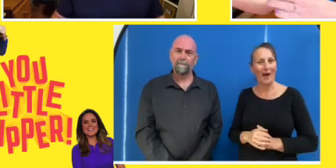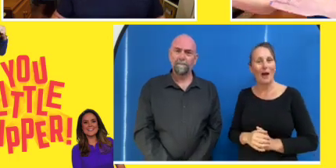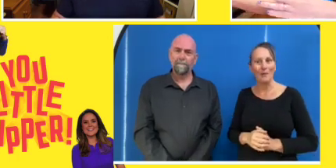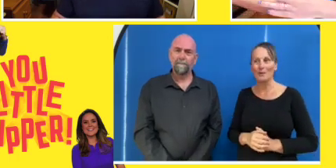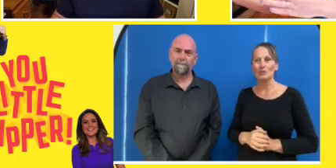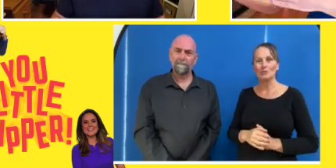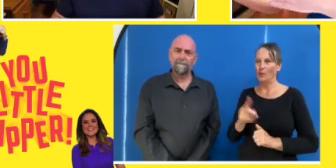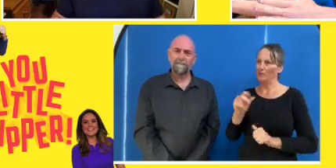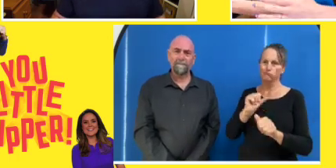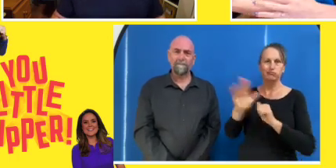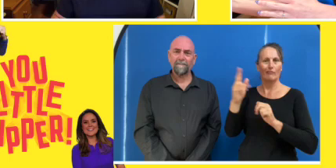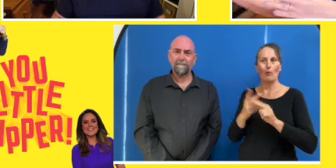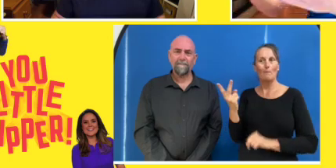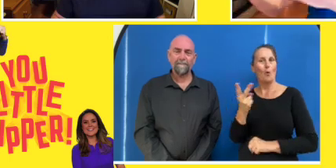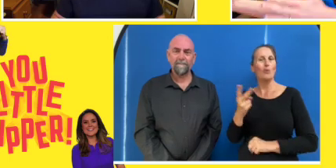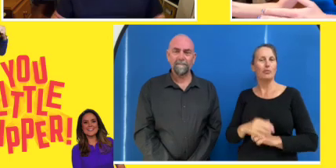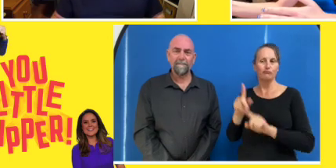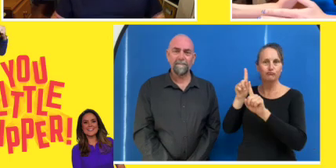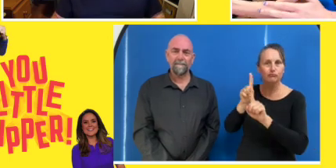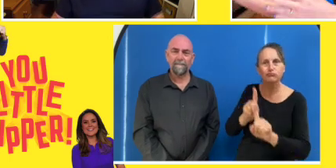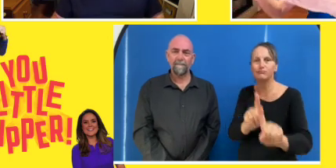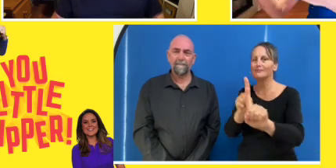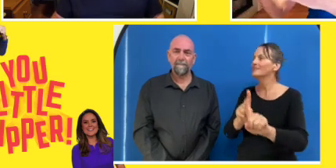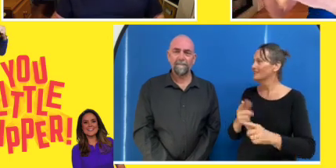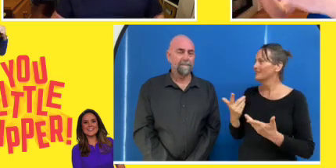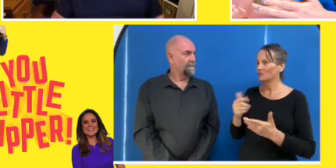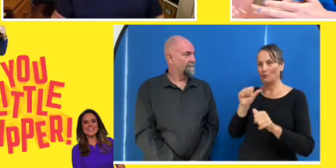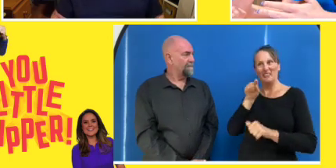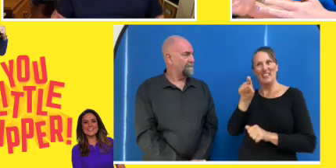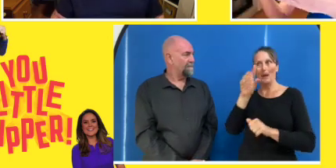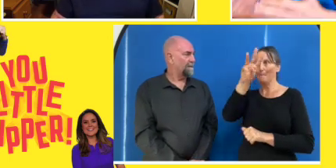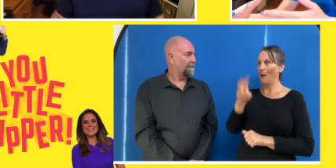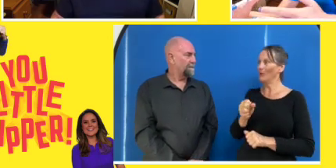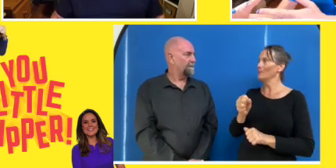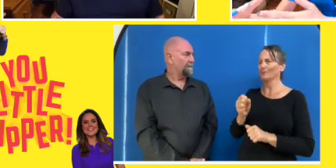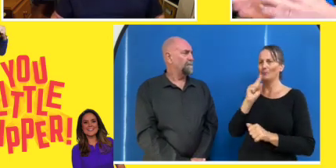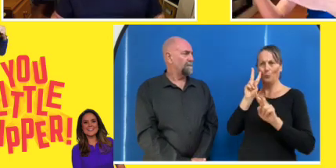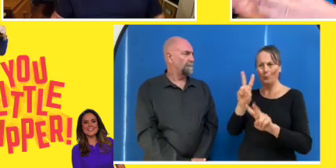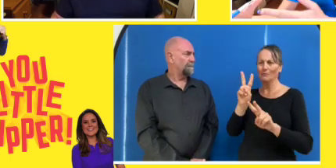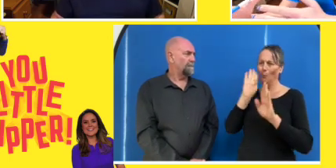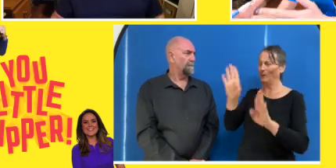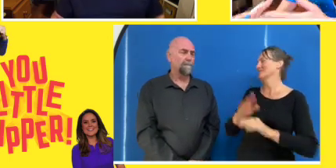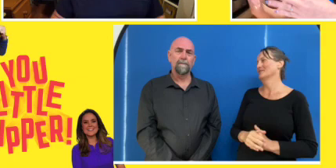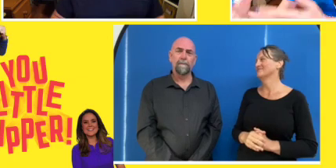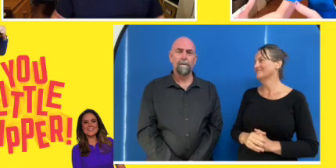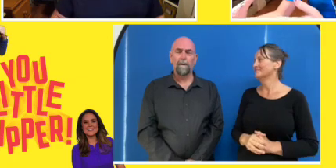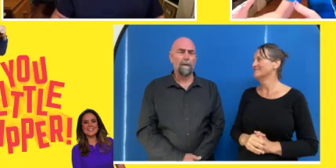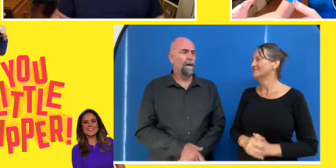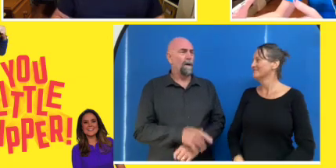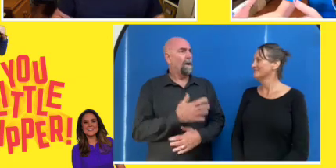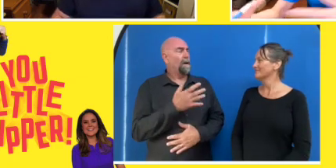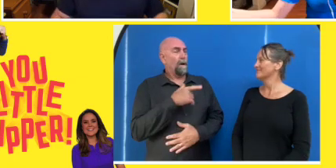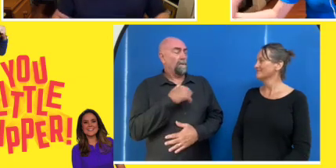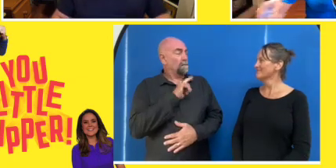just the improvement for them on a long season, and getting to have the best performance out of both of them at the peak at the